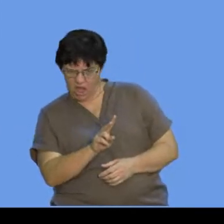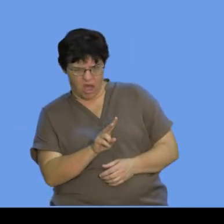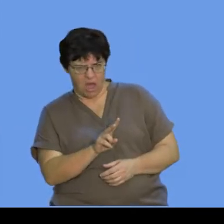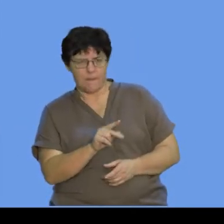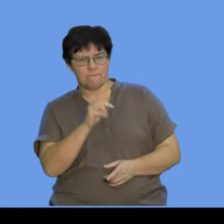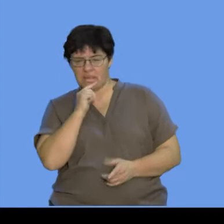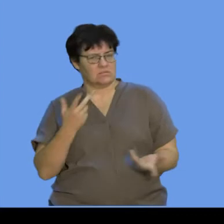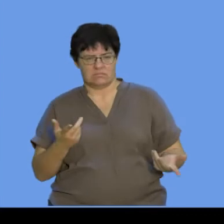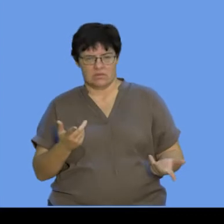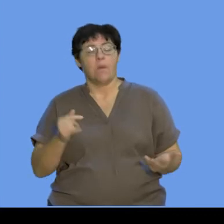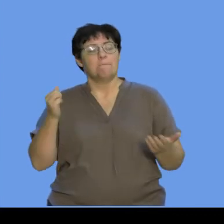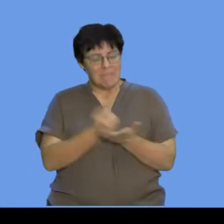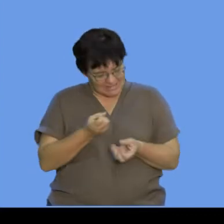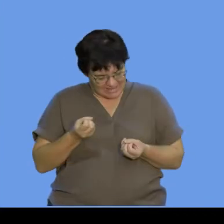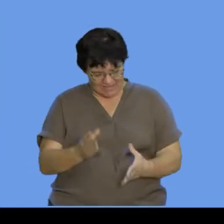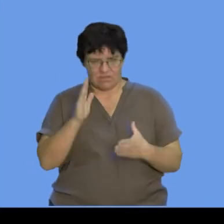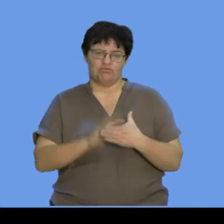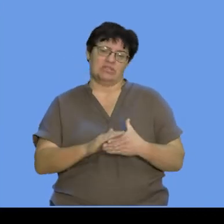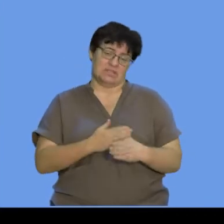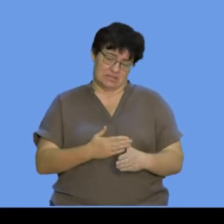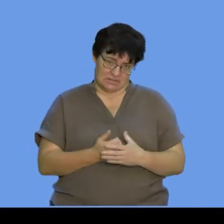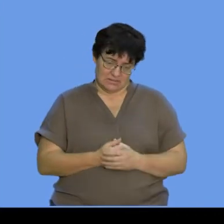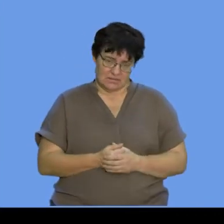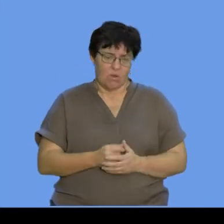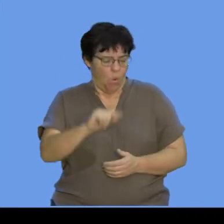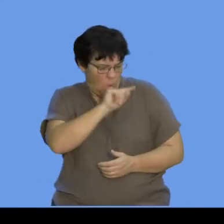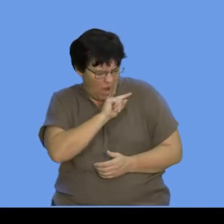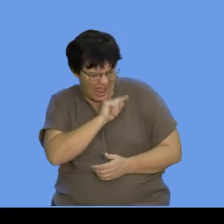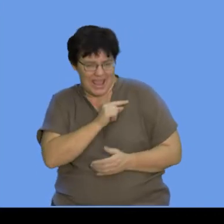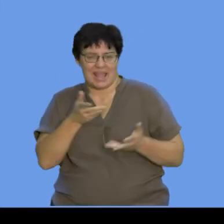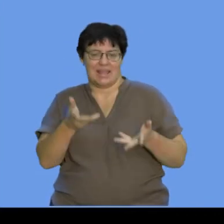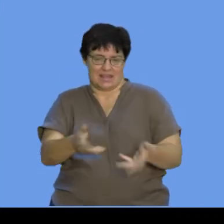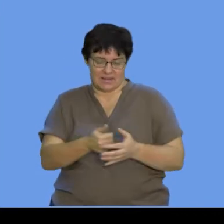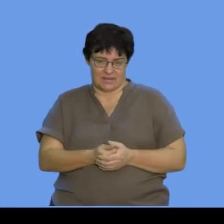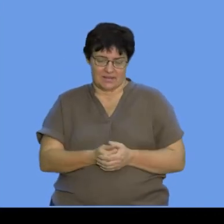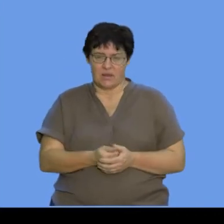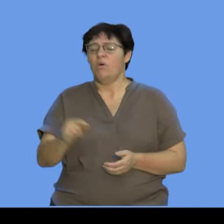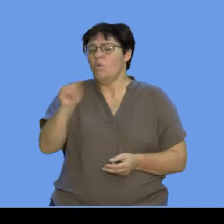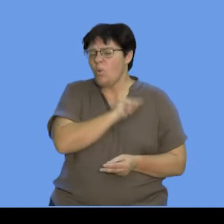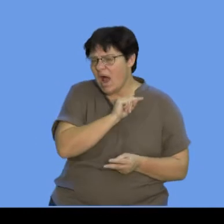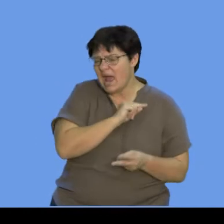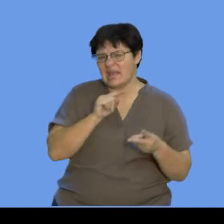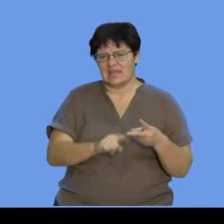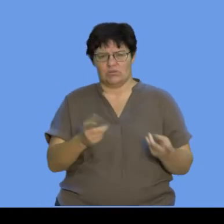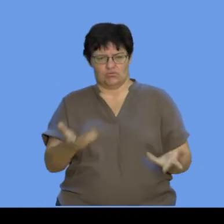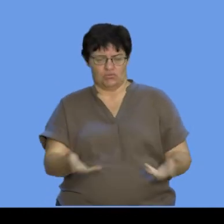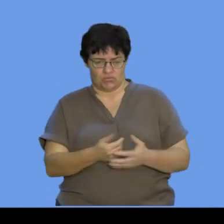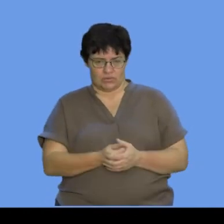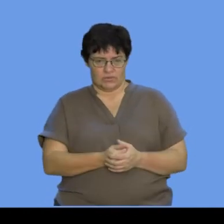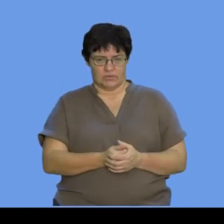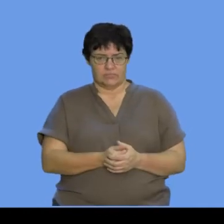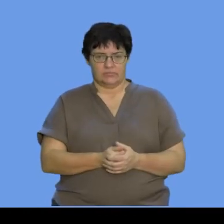does not make it it. So make sure you always tell me, why do you think this is this? Why do you think this is